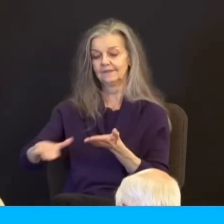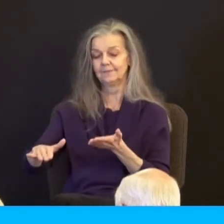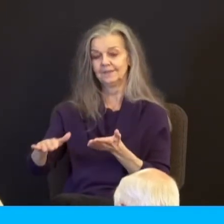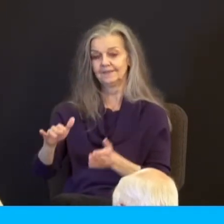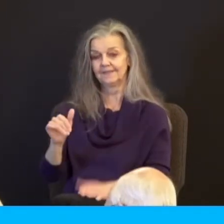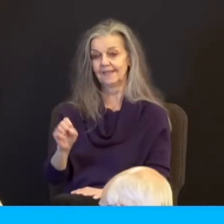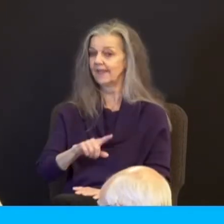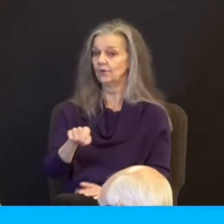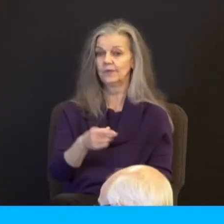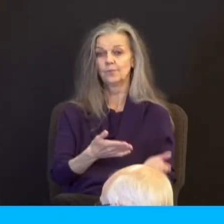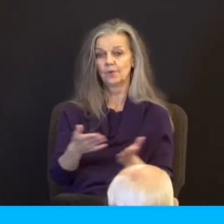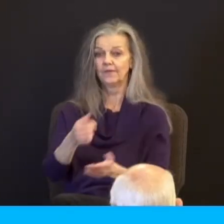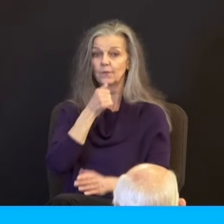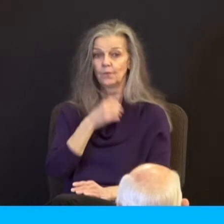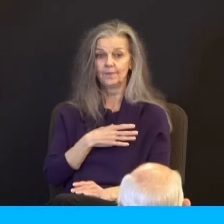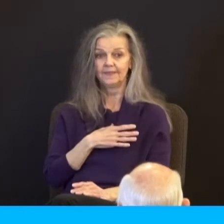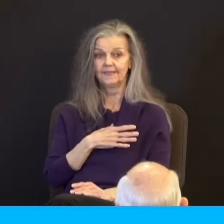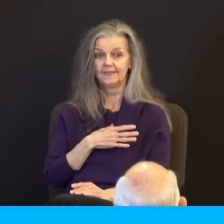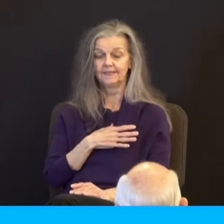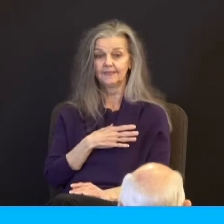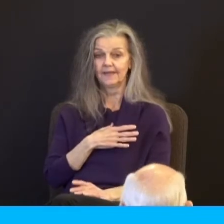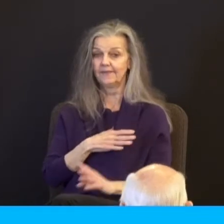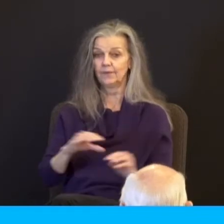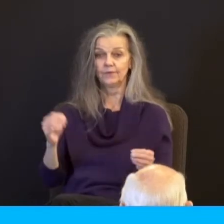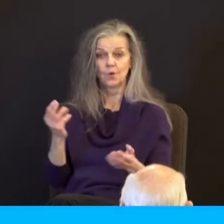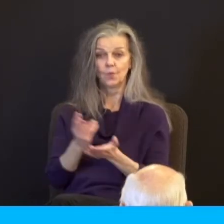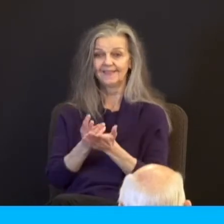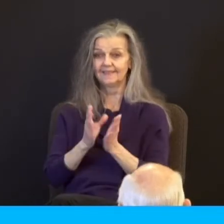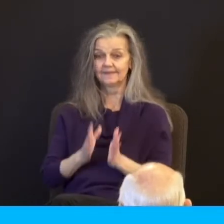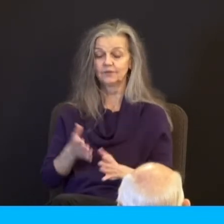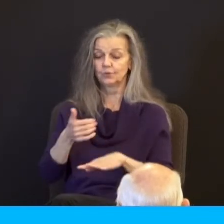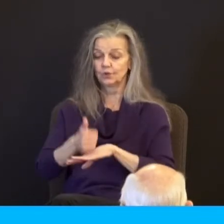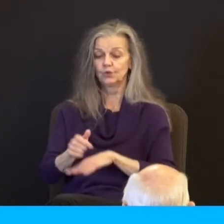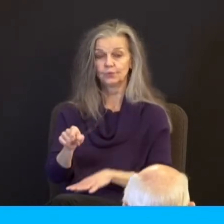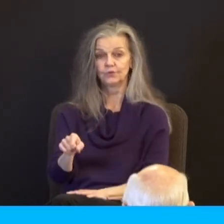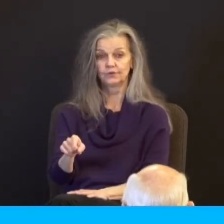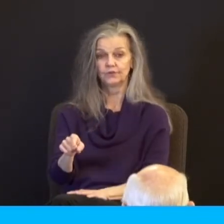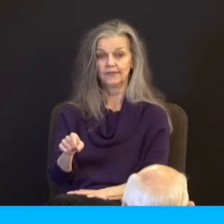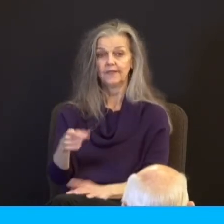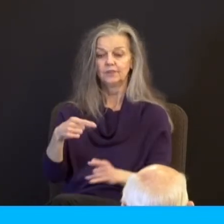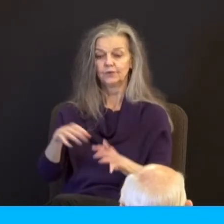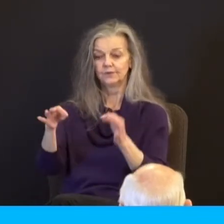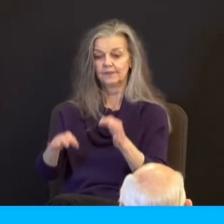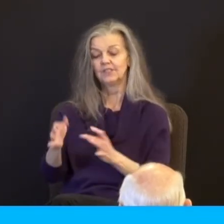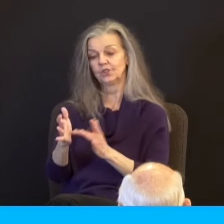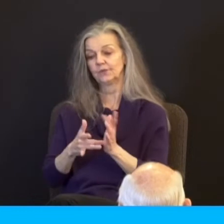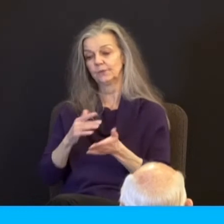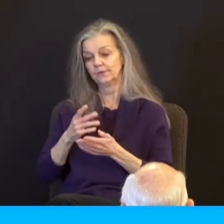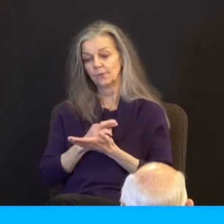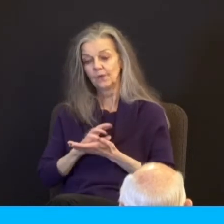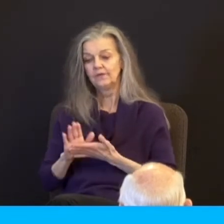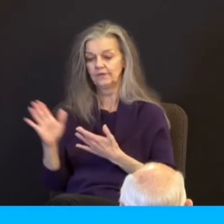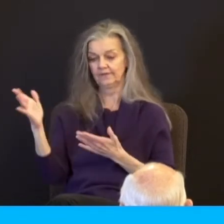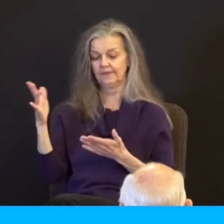the woman, and no witnesses would testify. And if you have no witnesses to accuse or testify, it is a mistrial. He was just in dismissing her